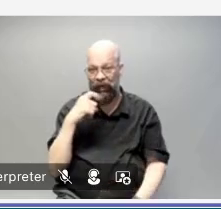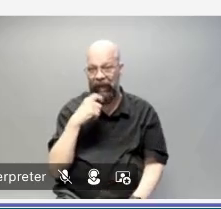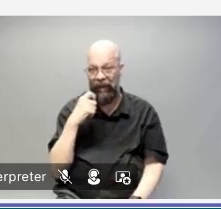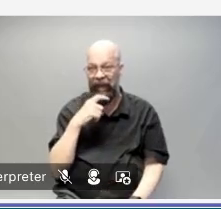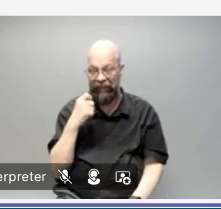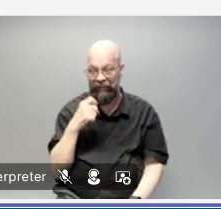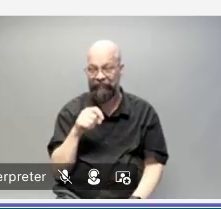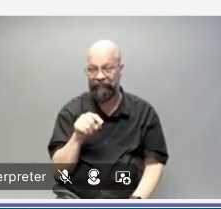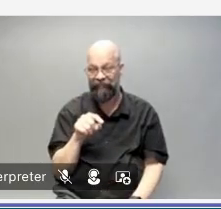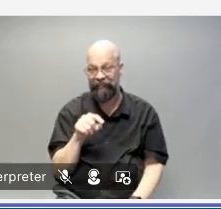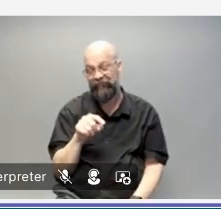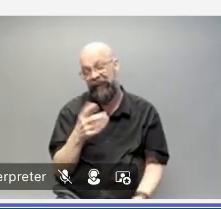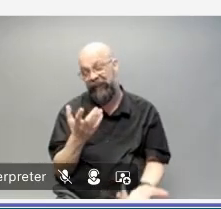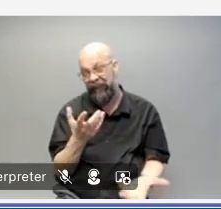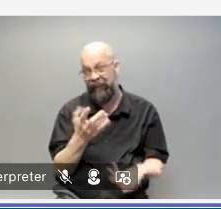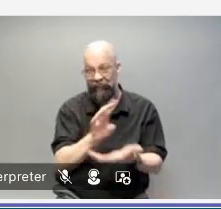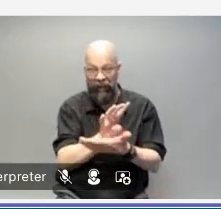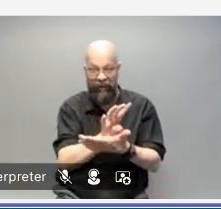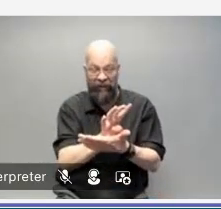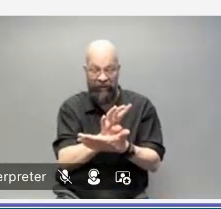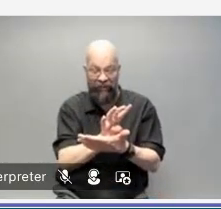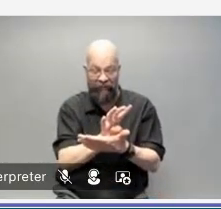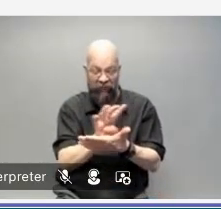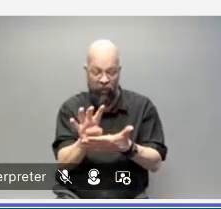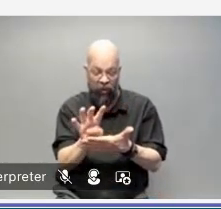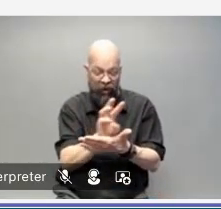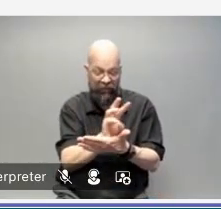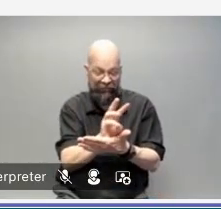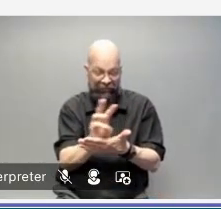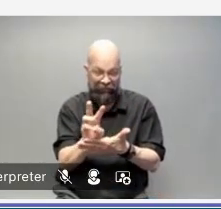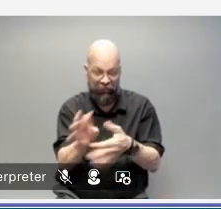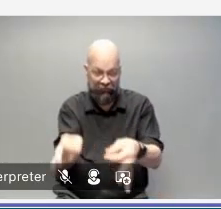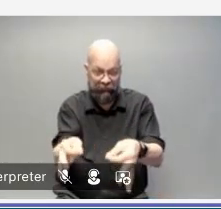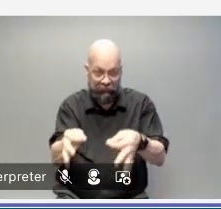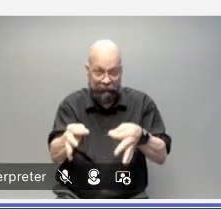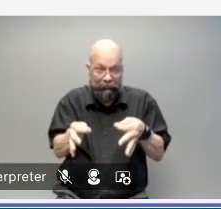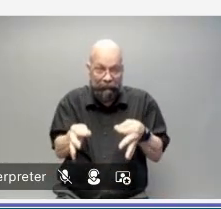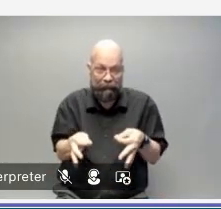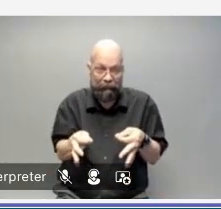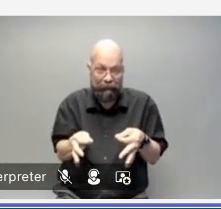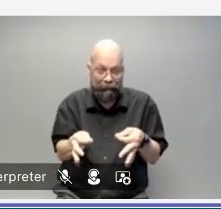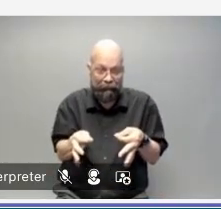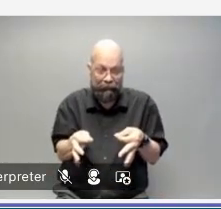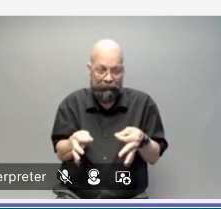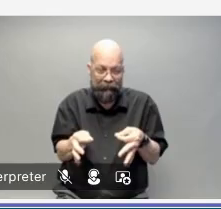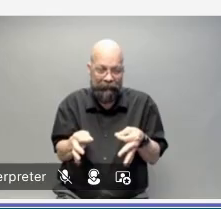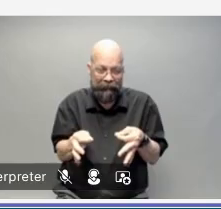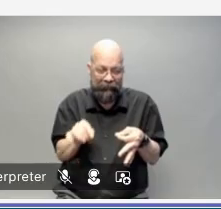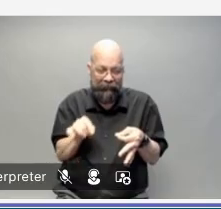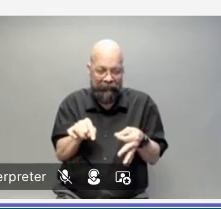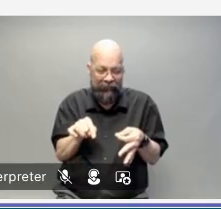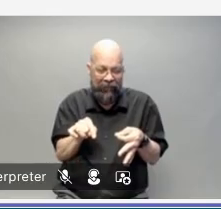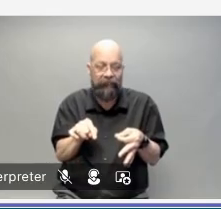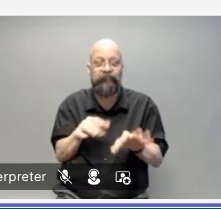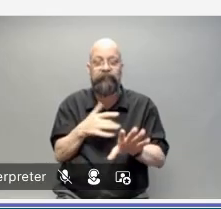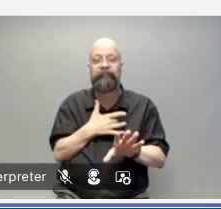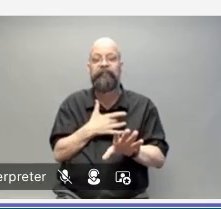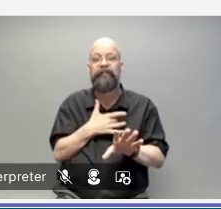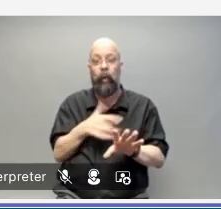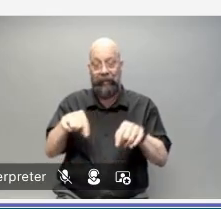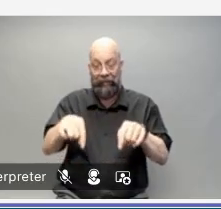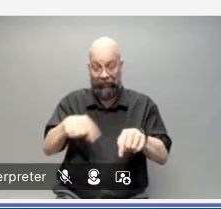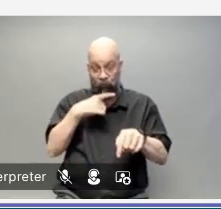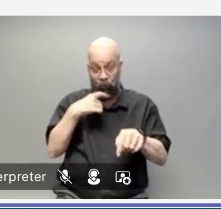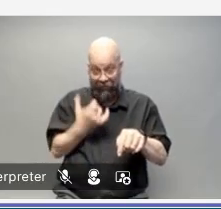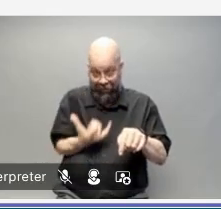4 to 6 weeks ahead of schedule. In other words, our vegetation right now is about as dry as it normally is